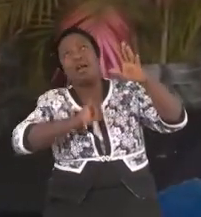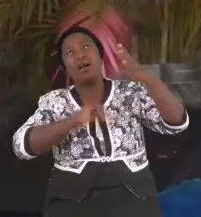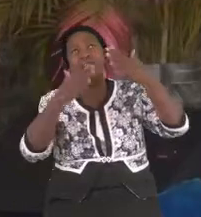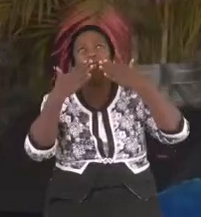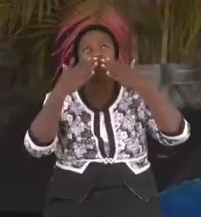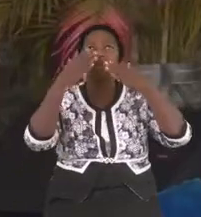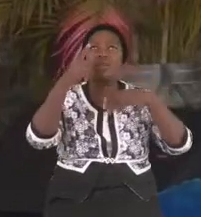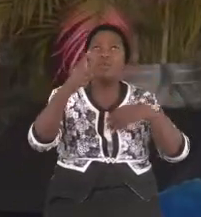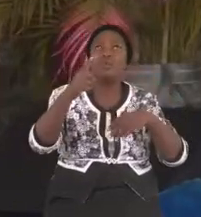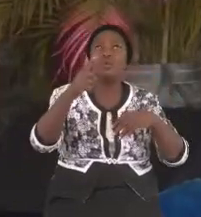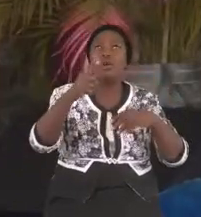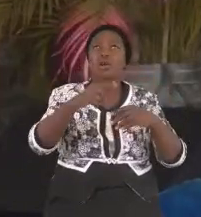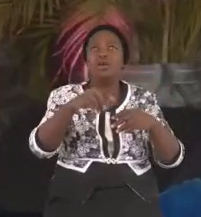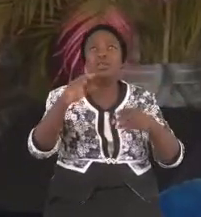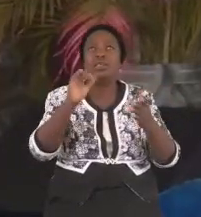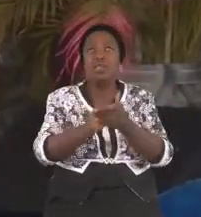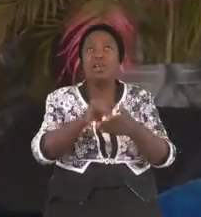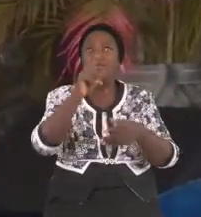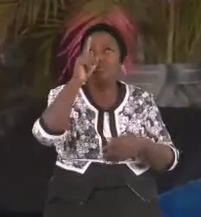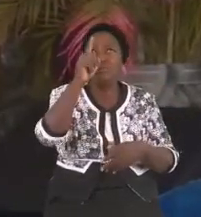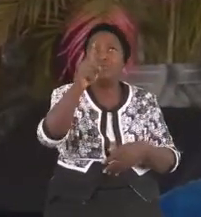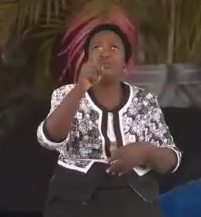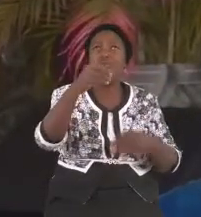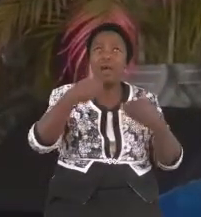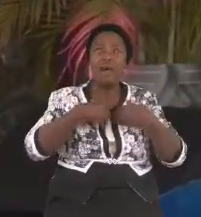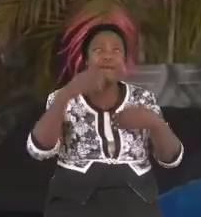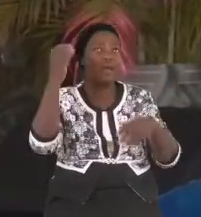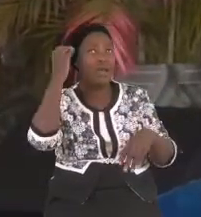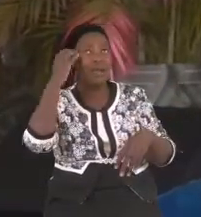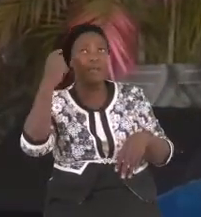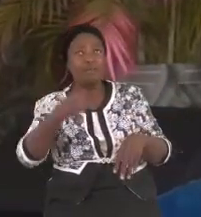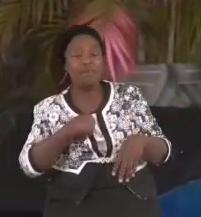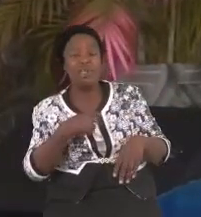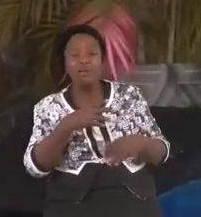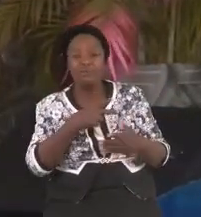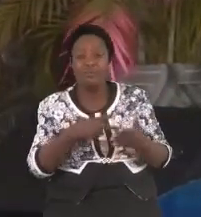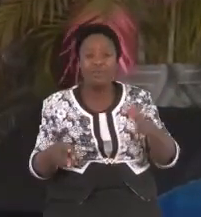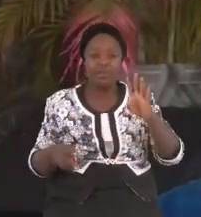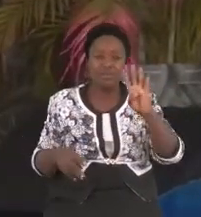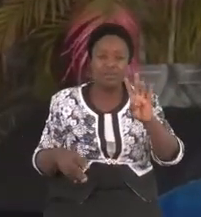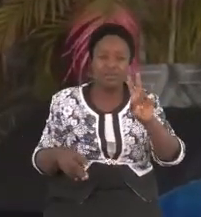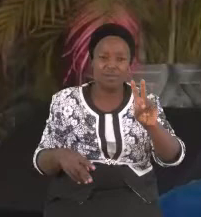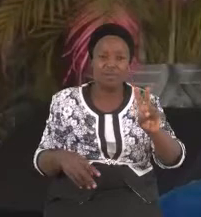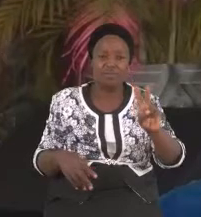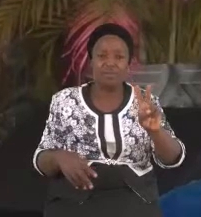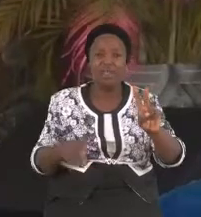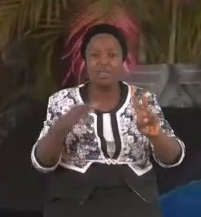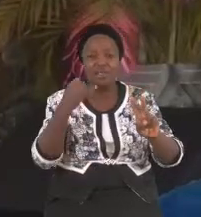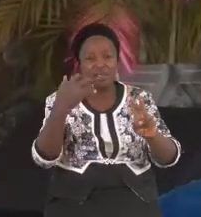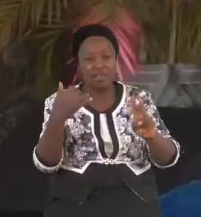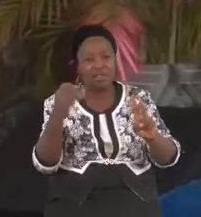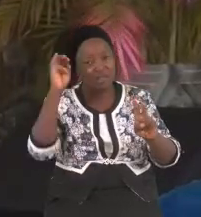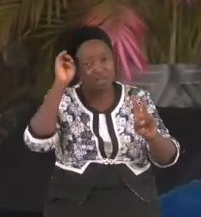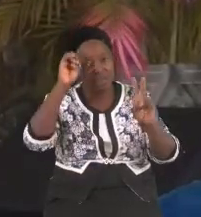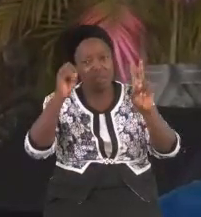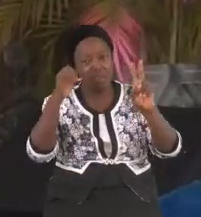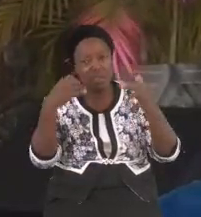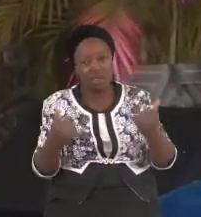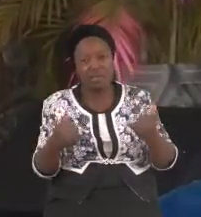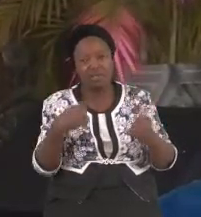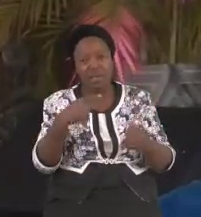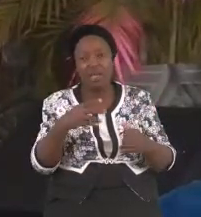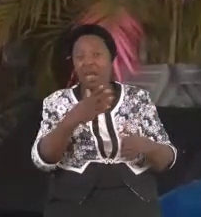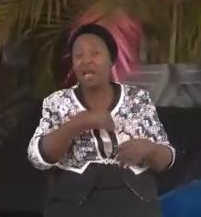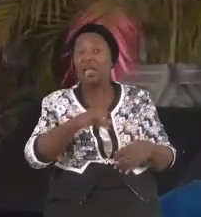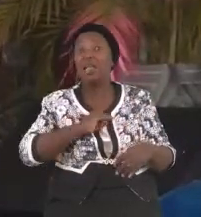that thou hast heard me. And then in verse 42, he now, and I knew that thou